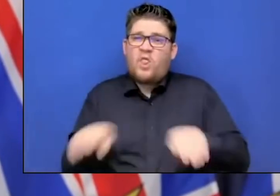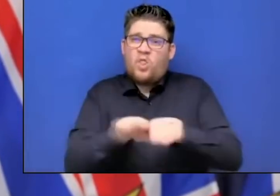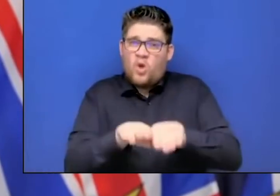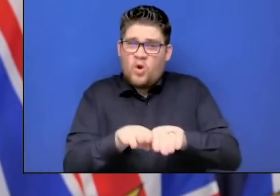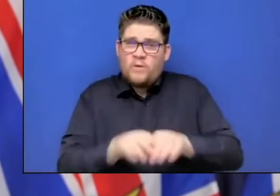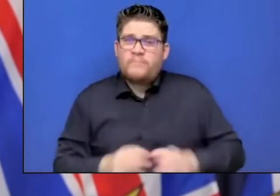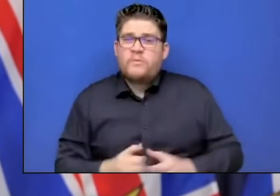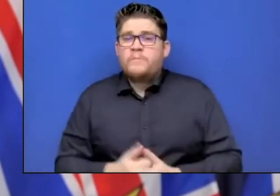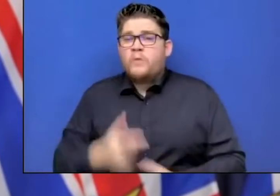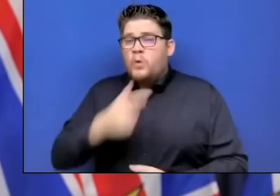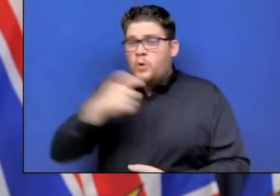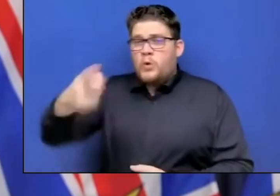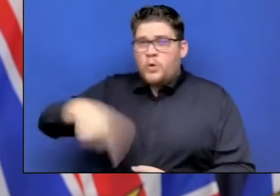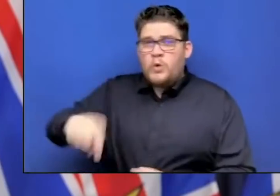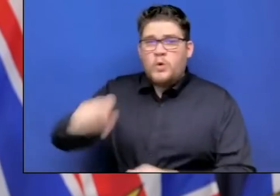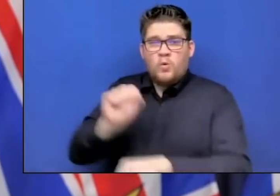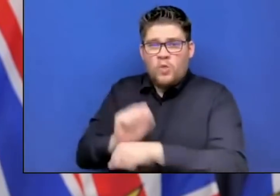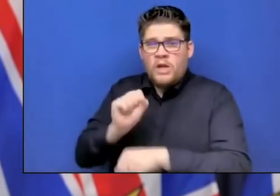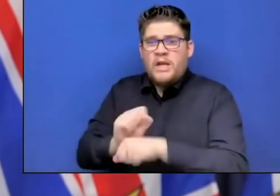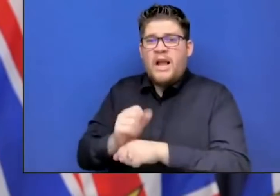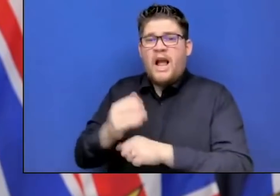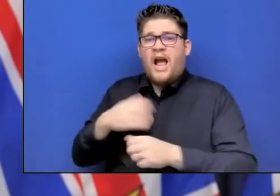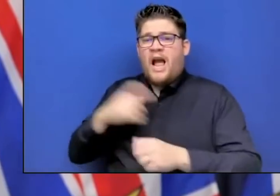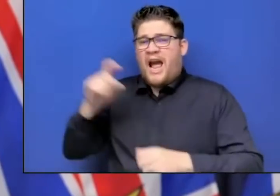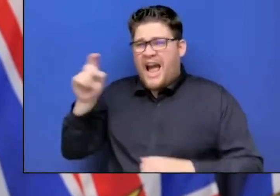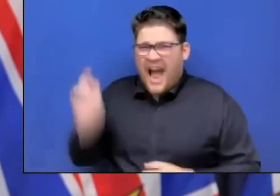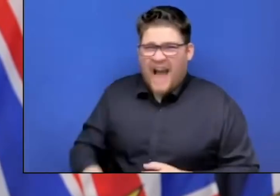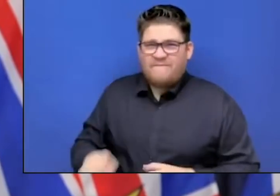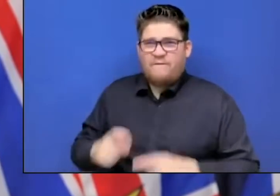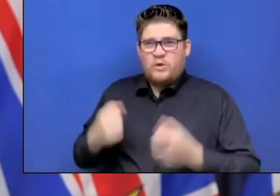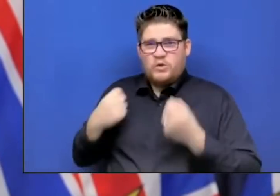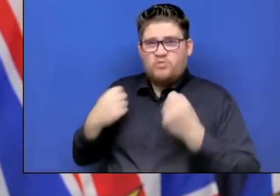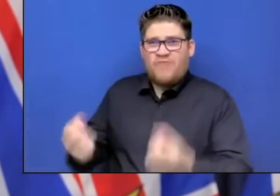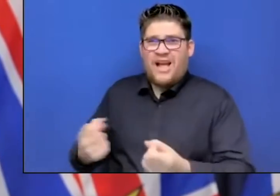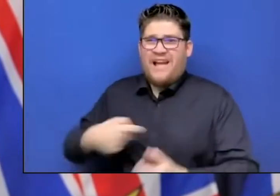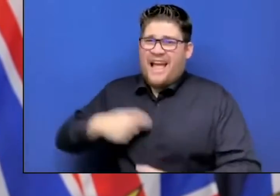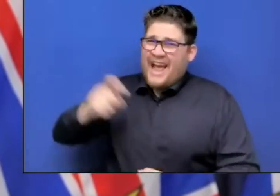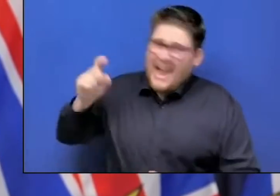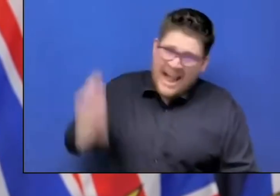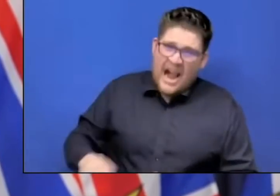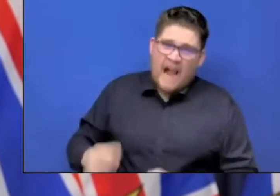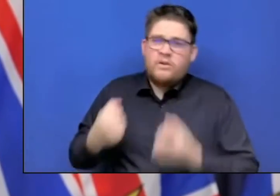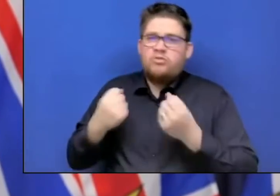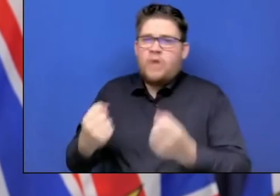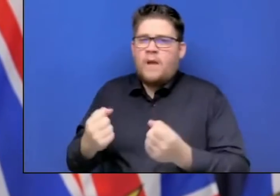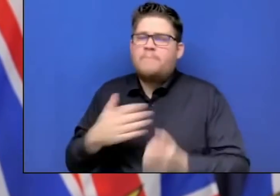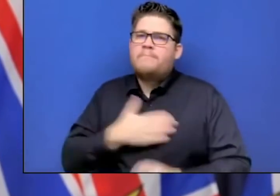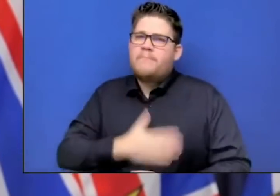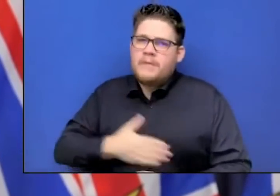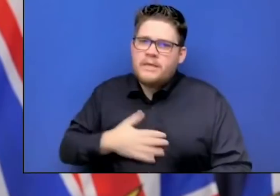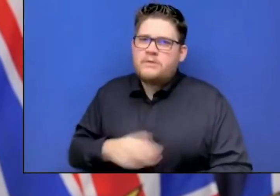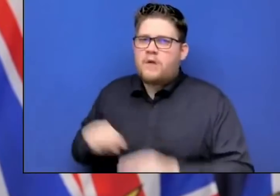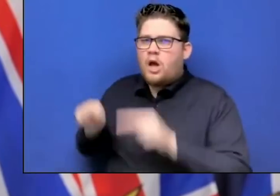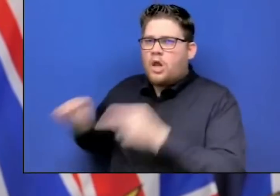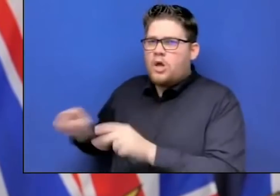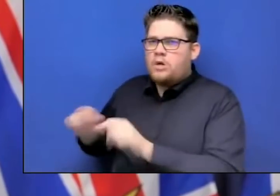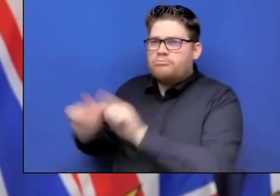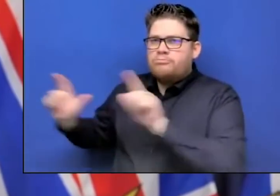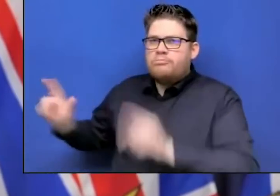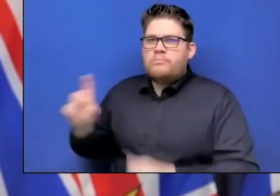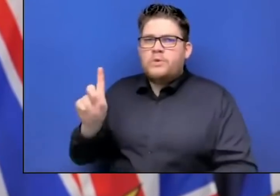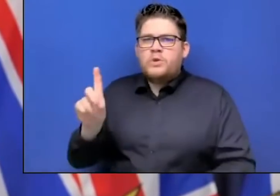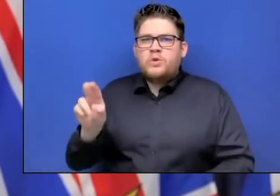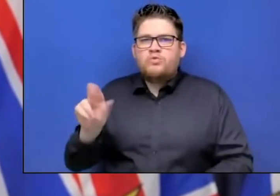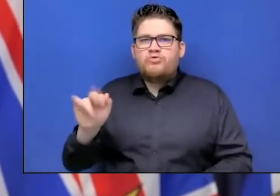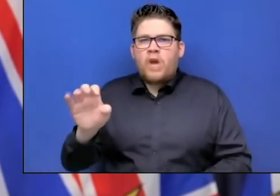you need to be driving, I urge you to check Drive BC for the very latest updates on road conditions. But unless it is absolutely necessary, I